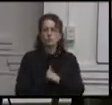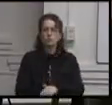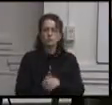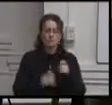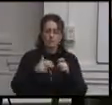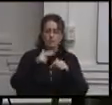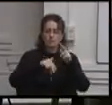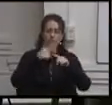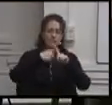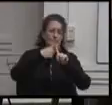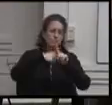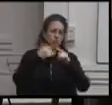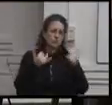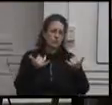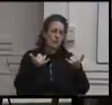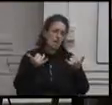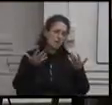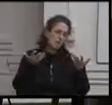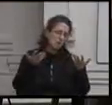is staying at